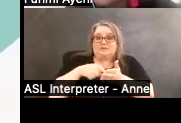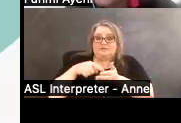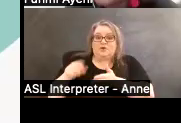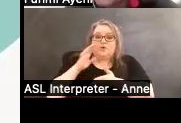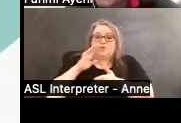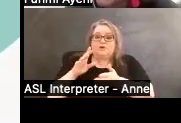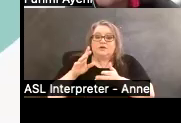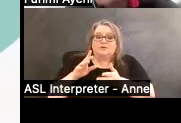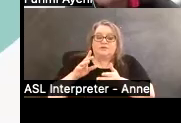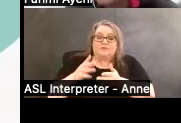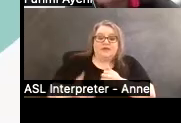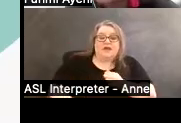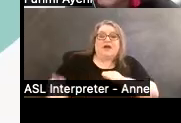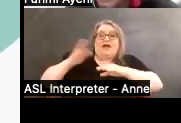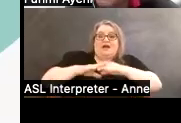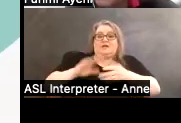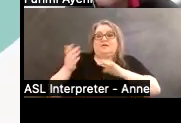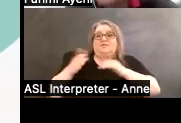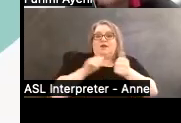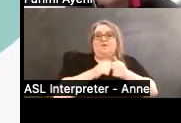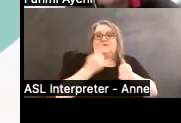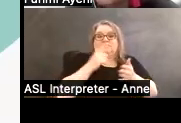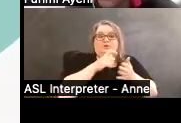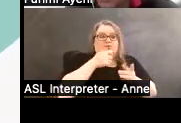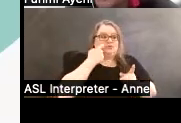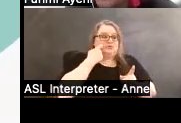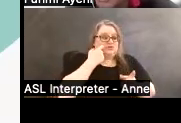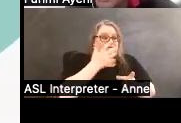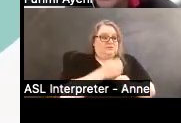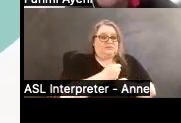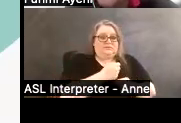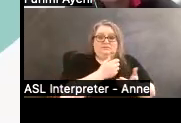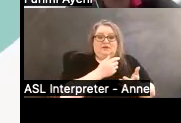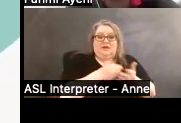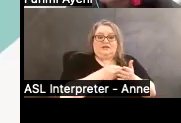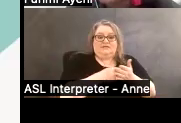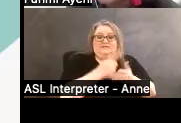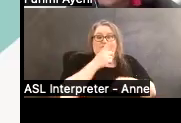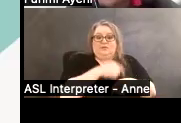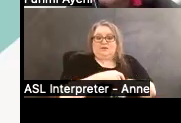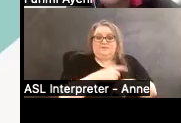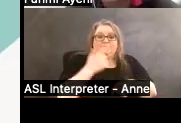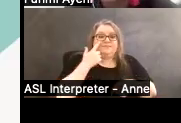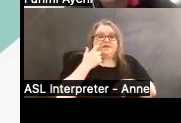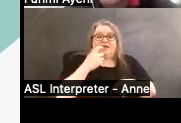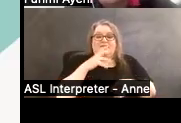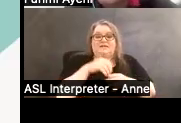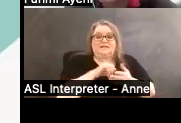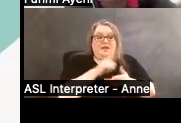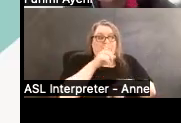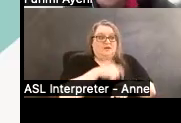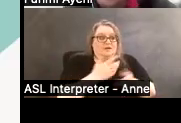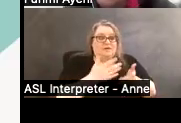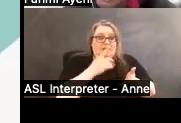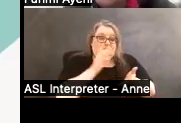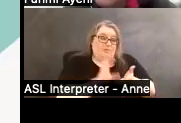to be significantly higher than someone who only came to receive fund one time. Because in that one time, that person might receive